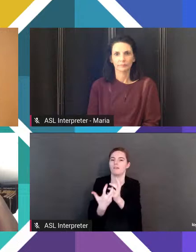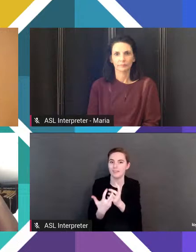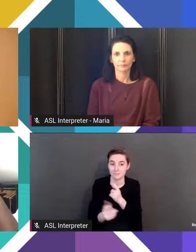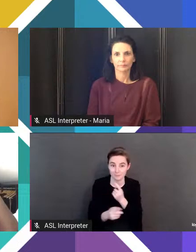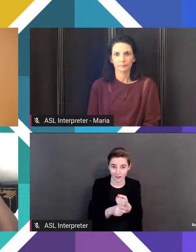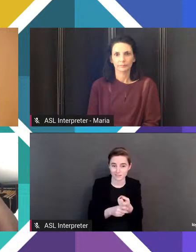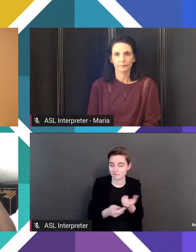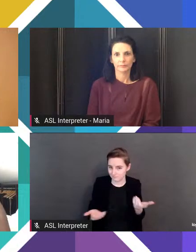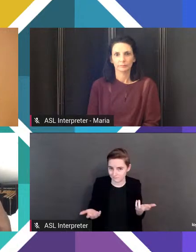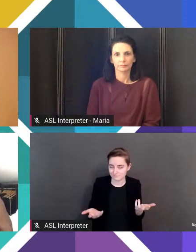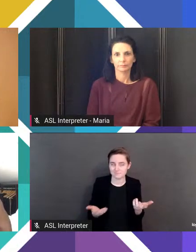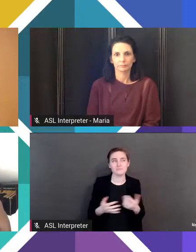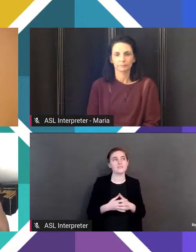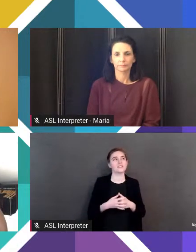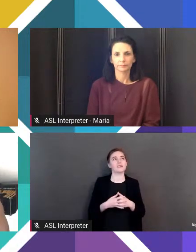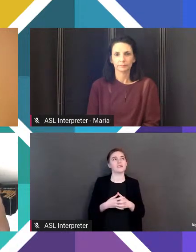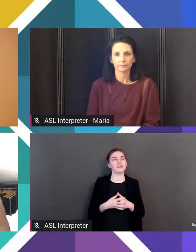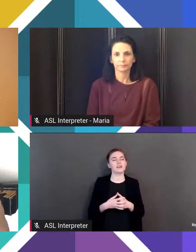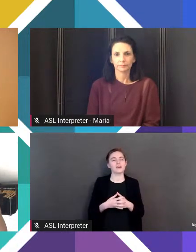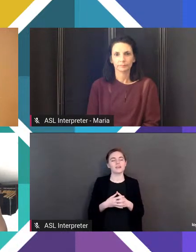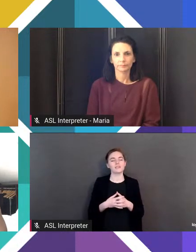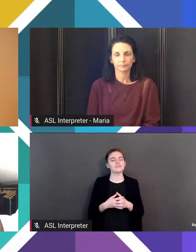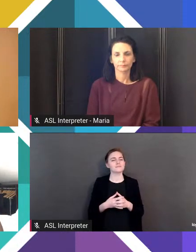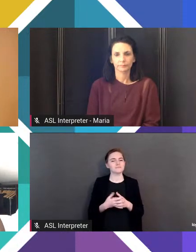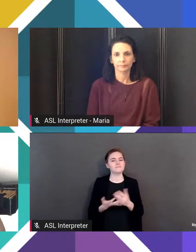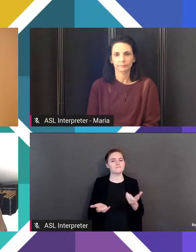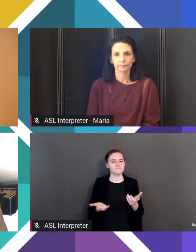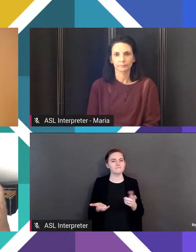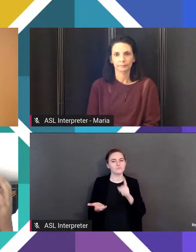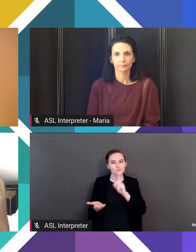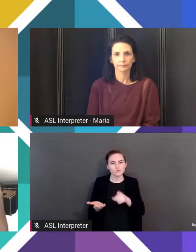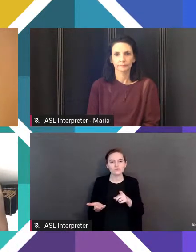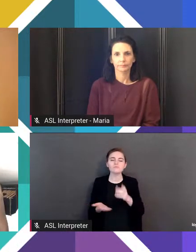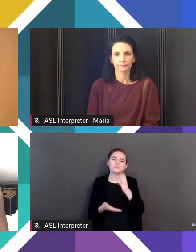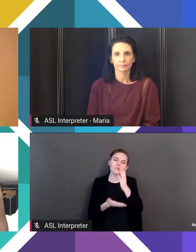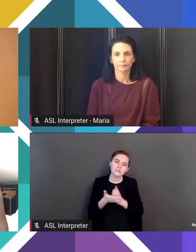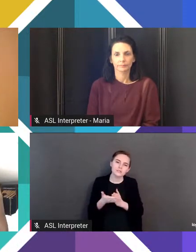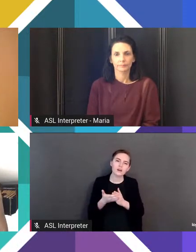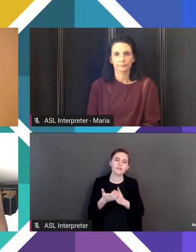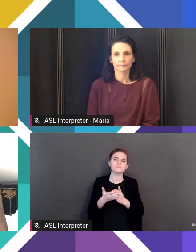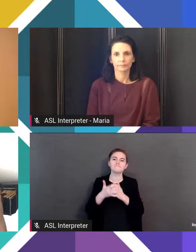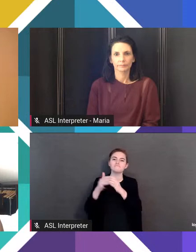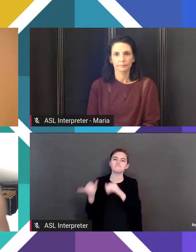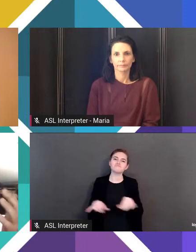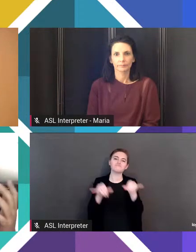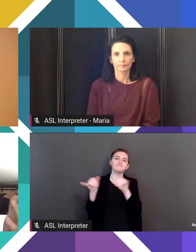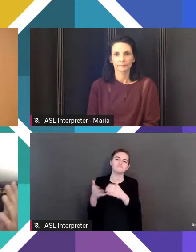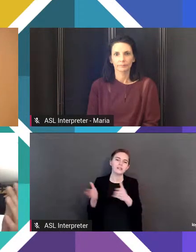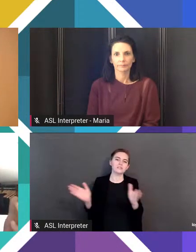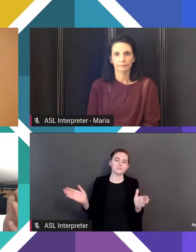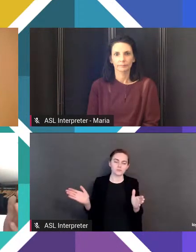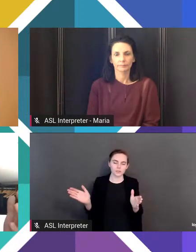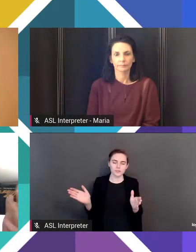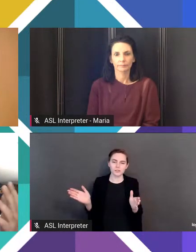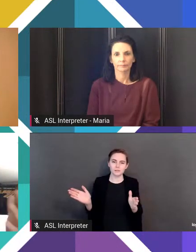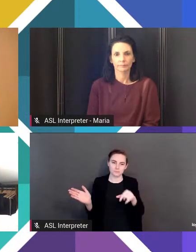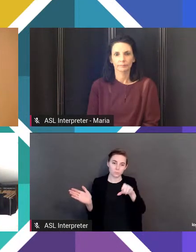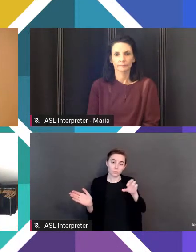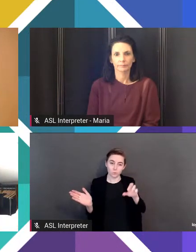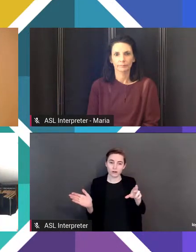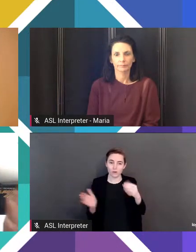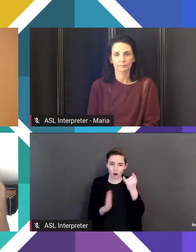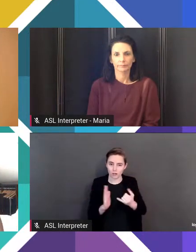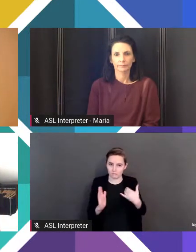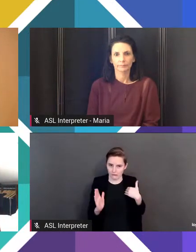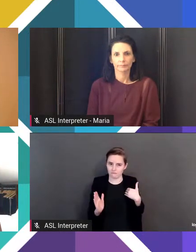you know, as much as there are some mainstream, there is mainstream queer artistry that is